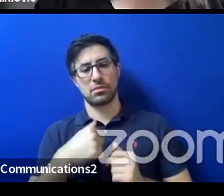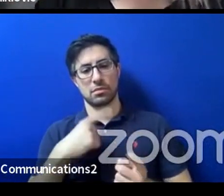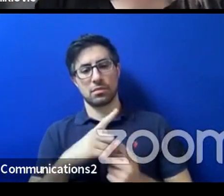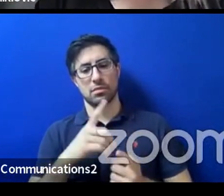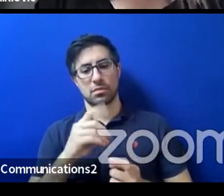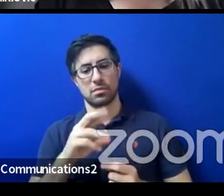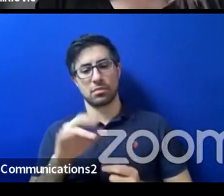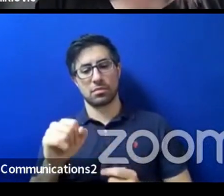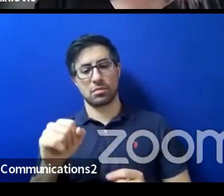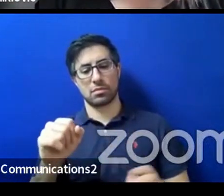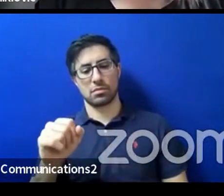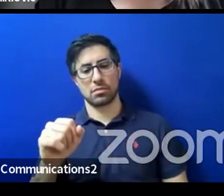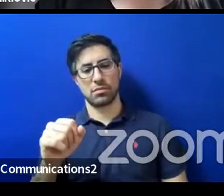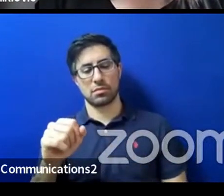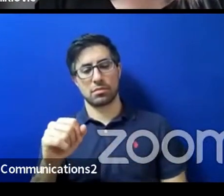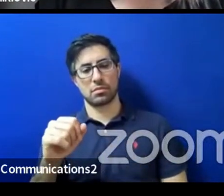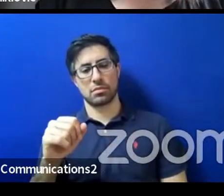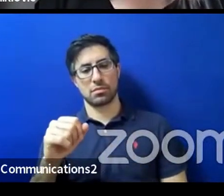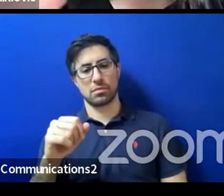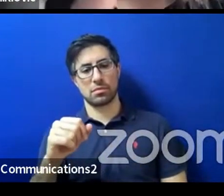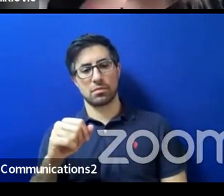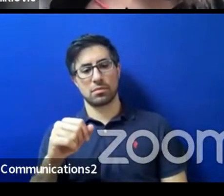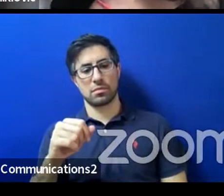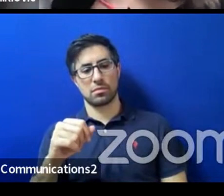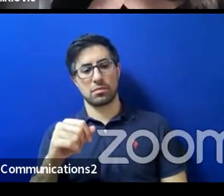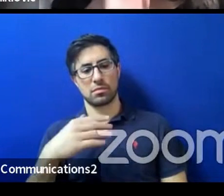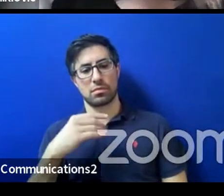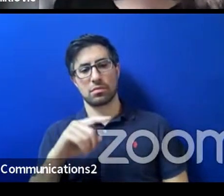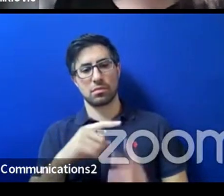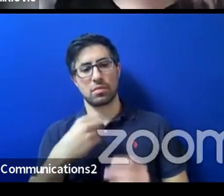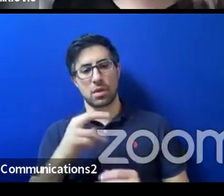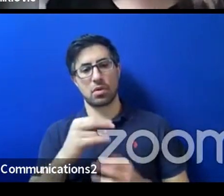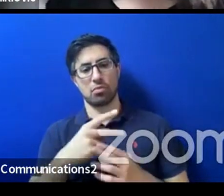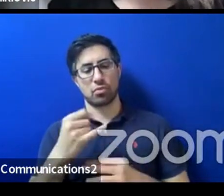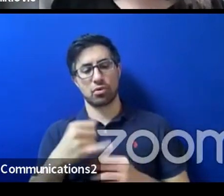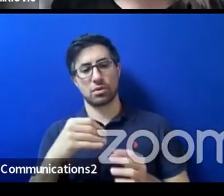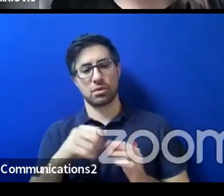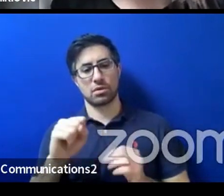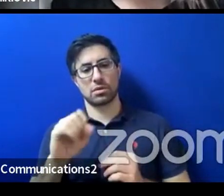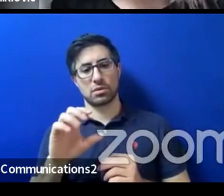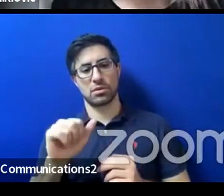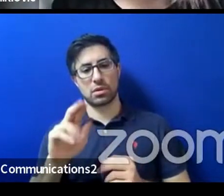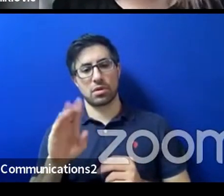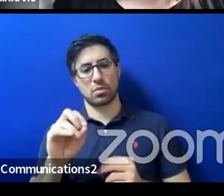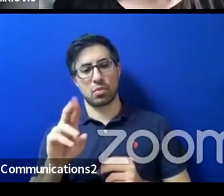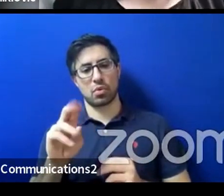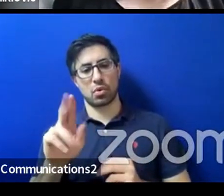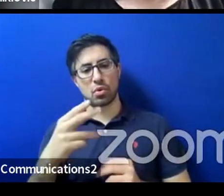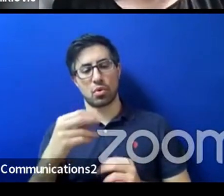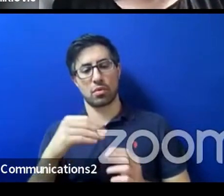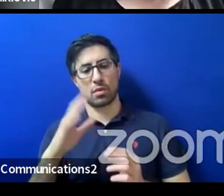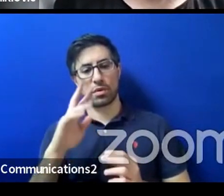folks. I basically started up my own project in Scarborough back in 2000 and 11 for